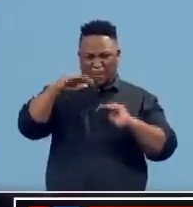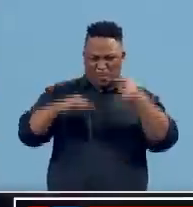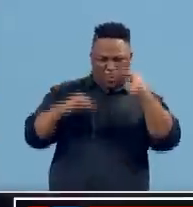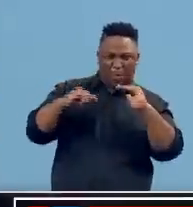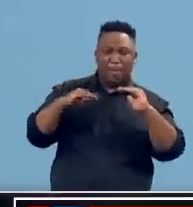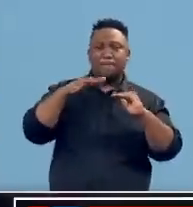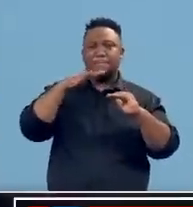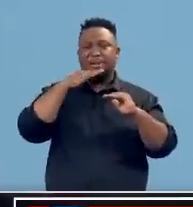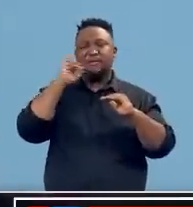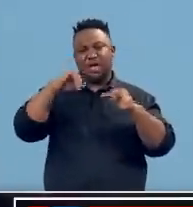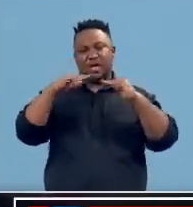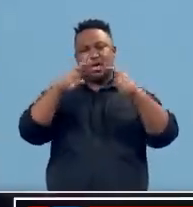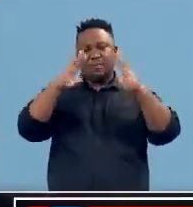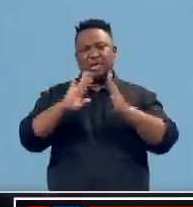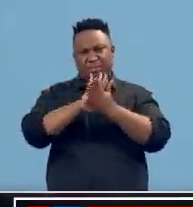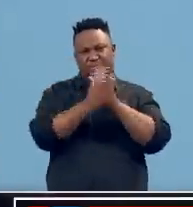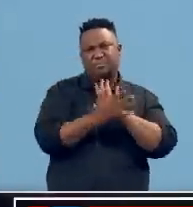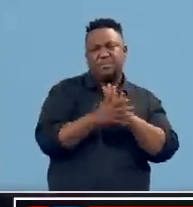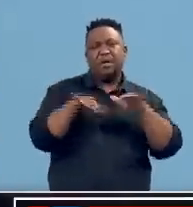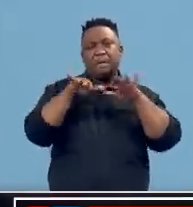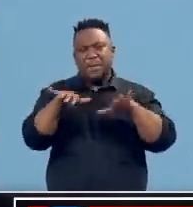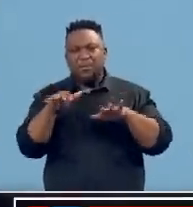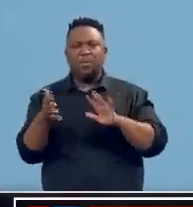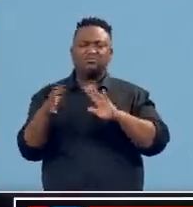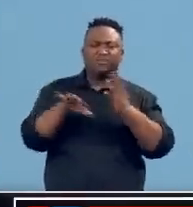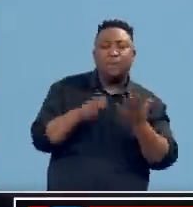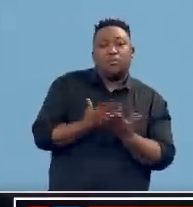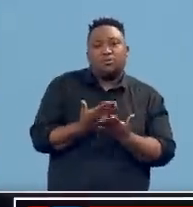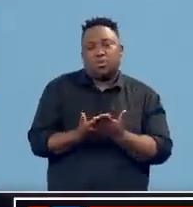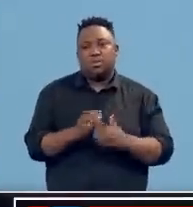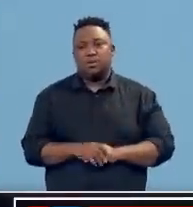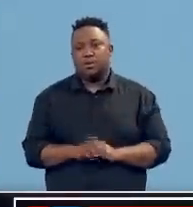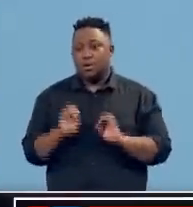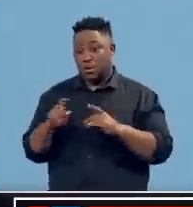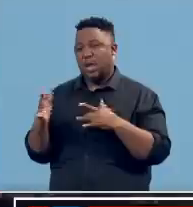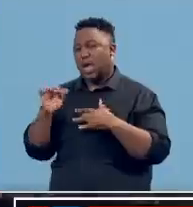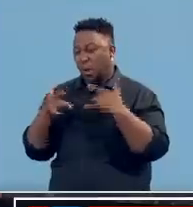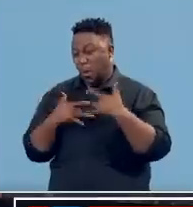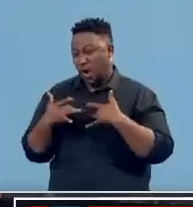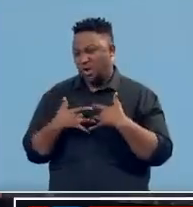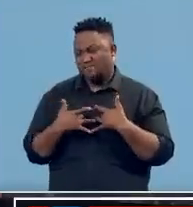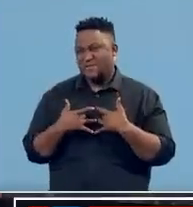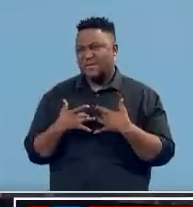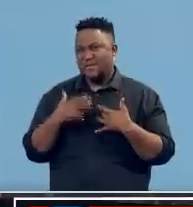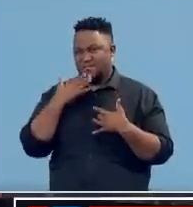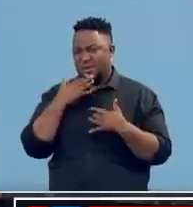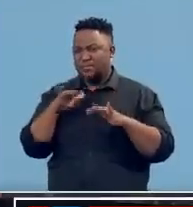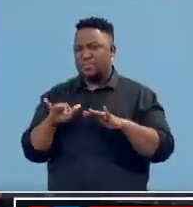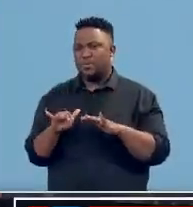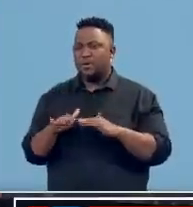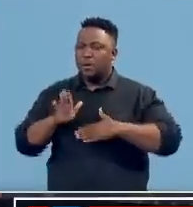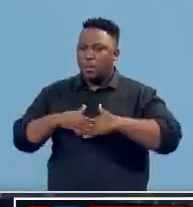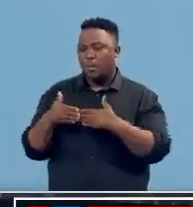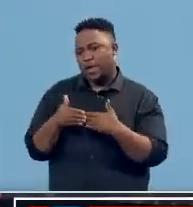damage to buildings and perhaps injuries and loss of life. Certainly very worrying, and I think all residents should just be a little